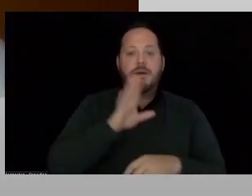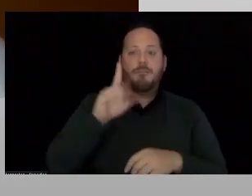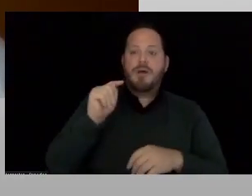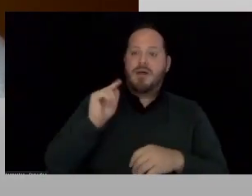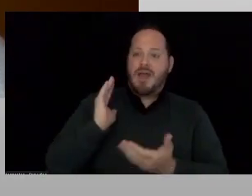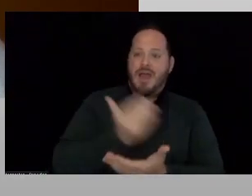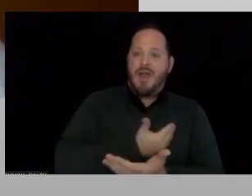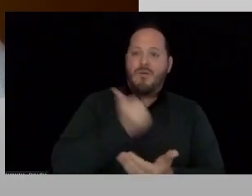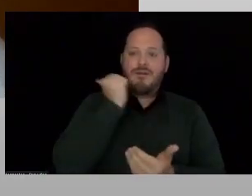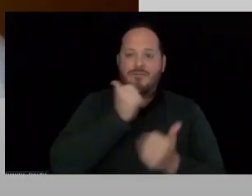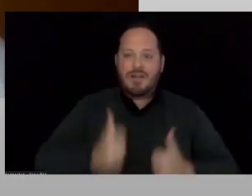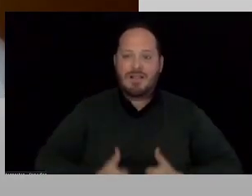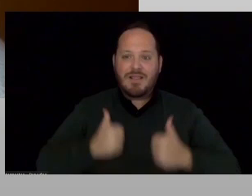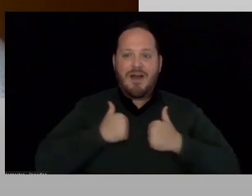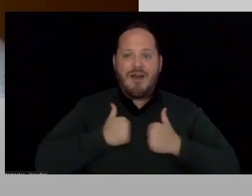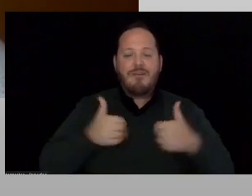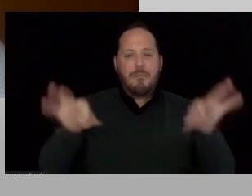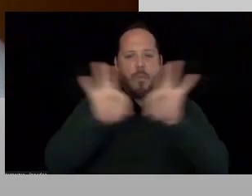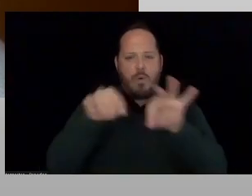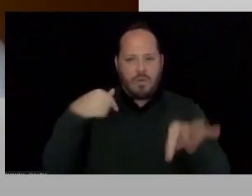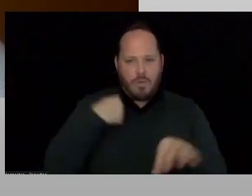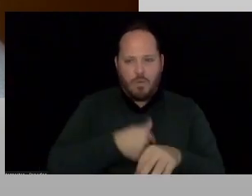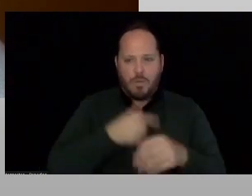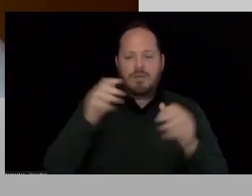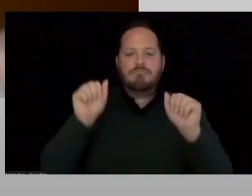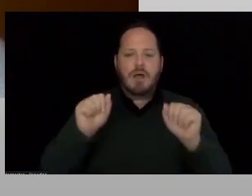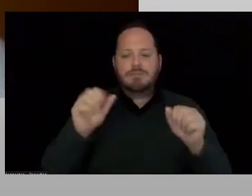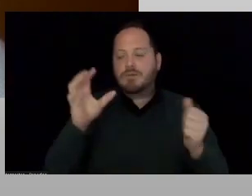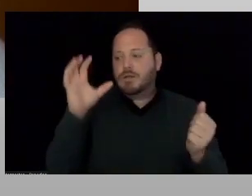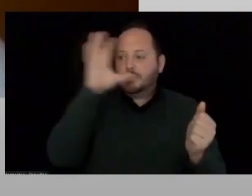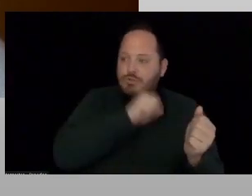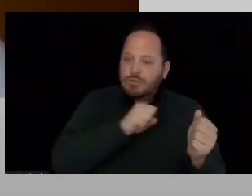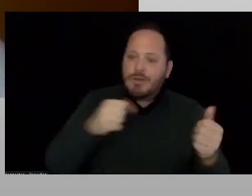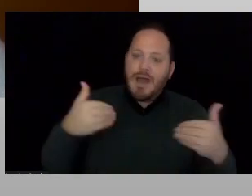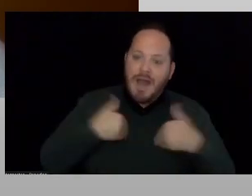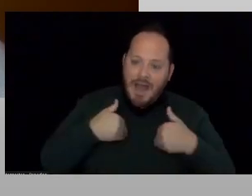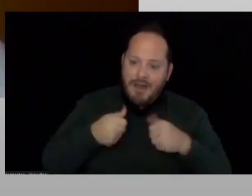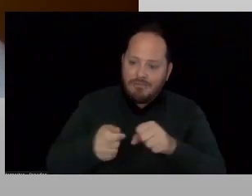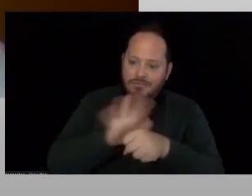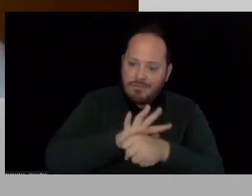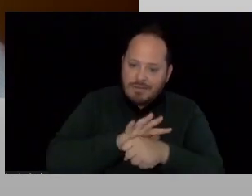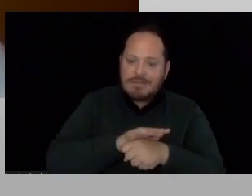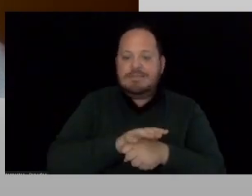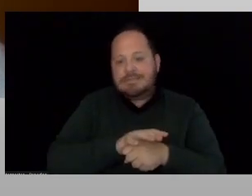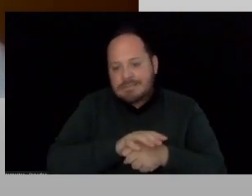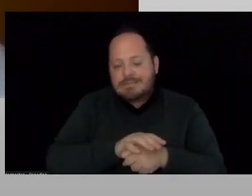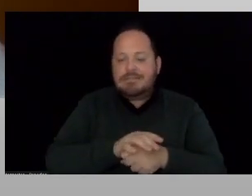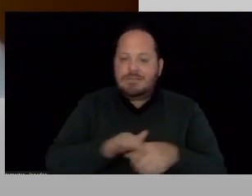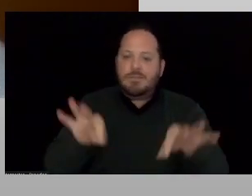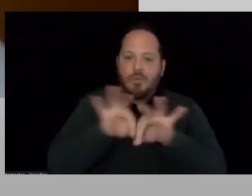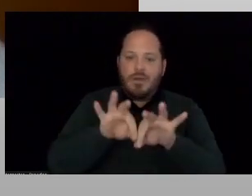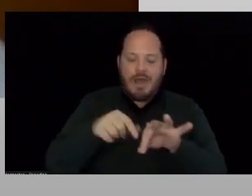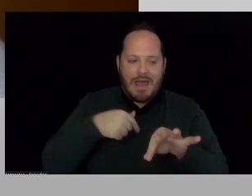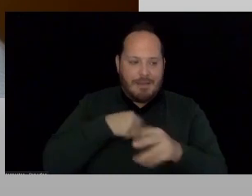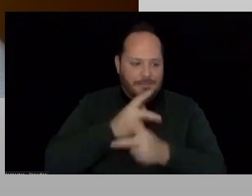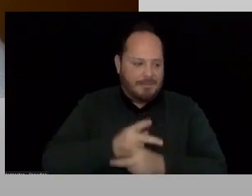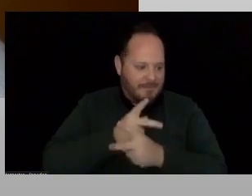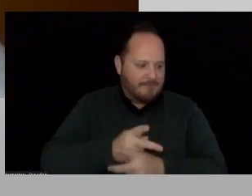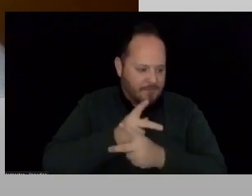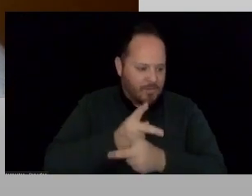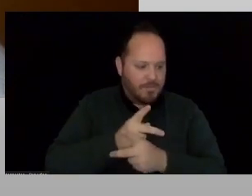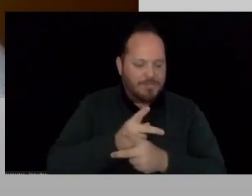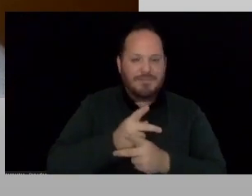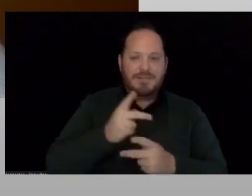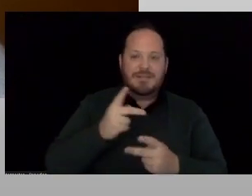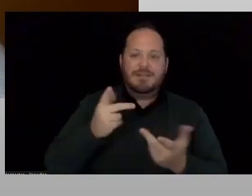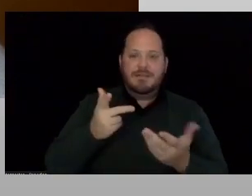else, and then everyone else around us has it and they could give it to us. It sounds excessive, but it's really the only way we're going to beat this thing back. And we